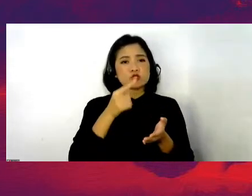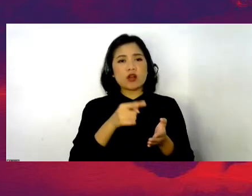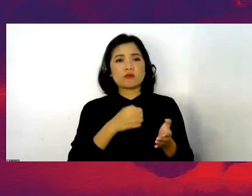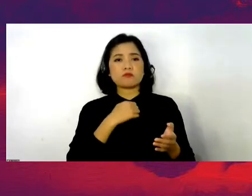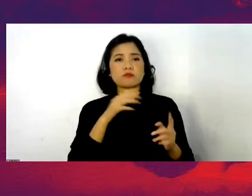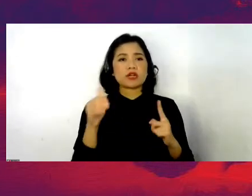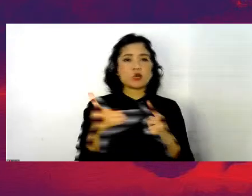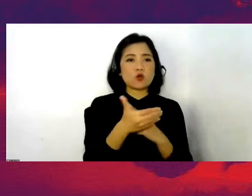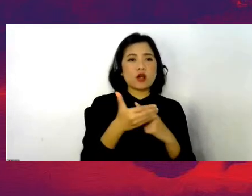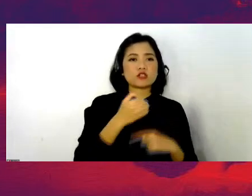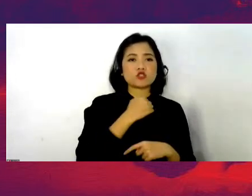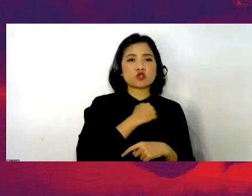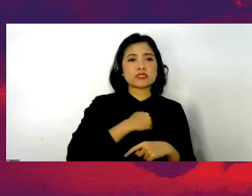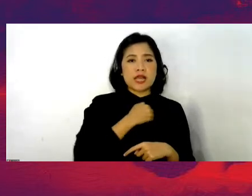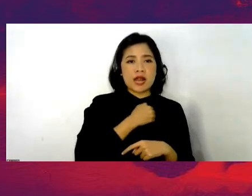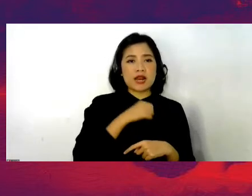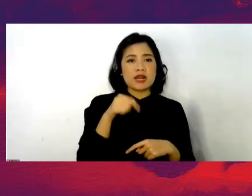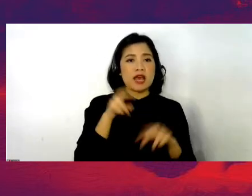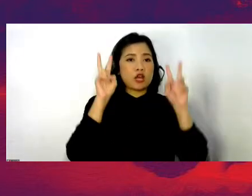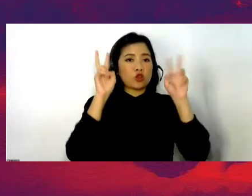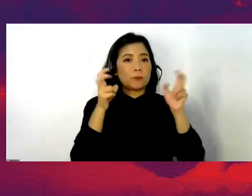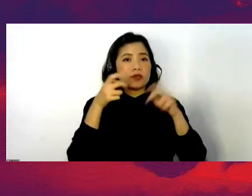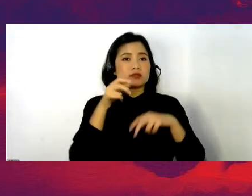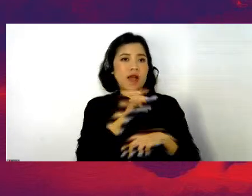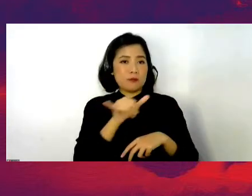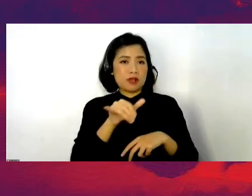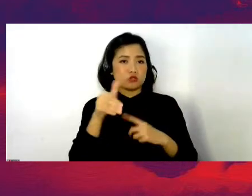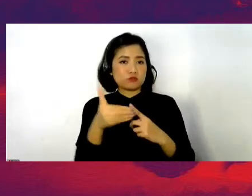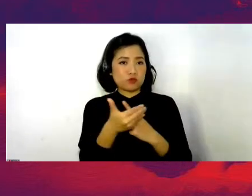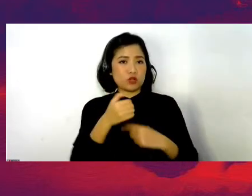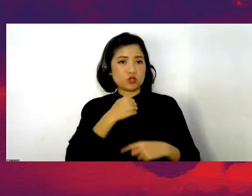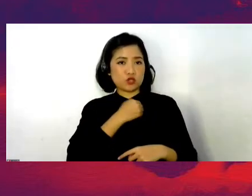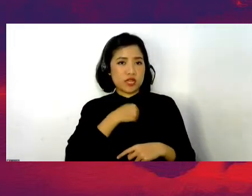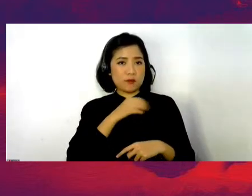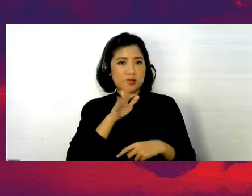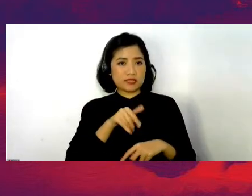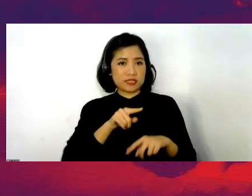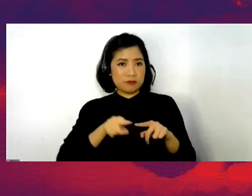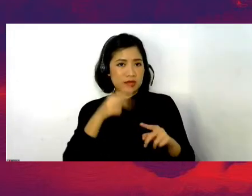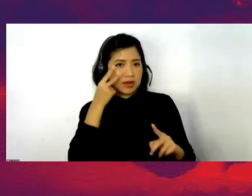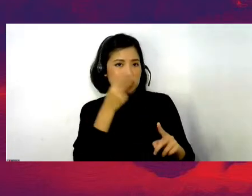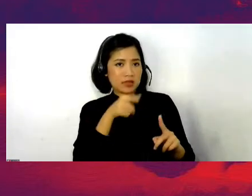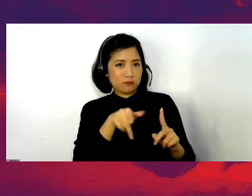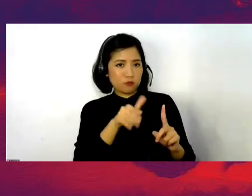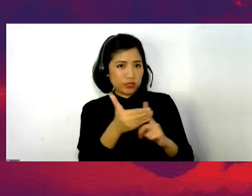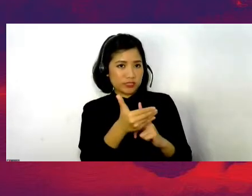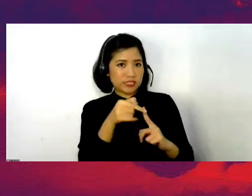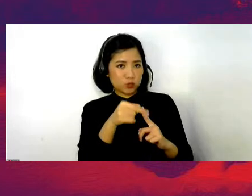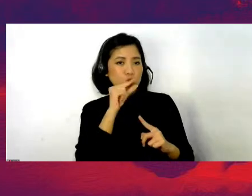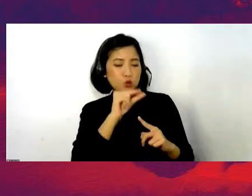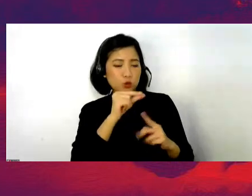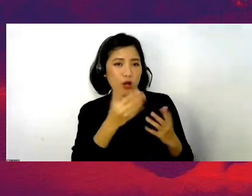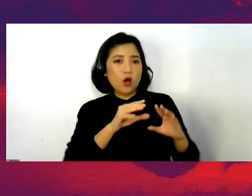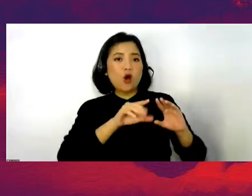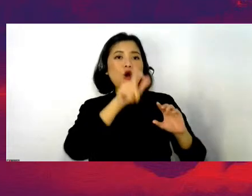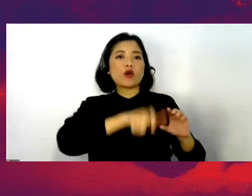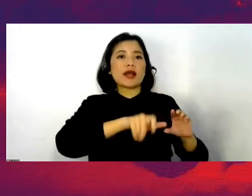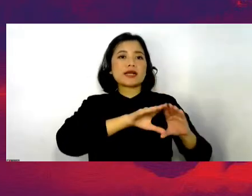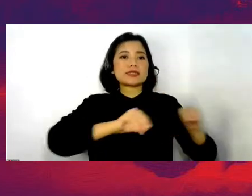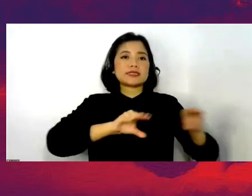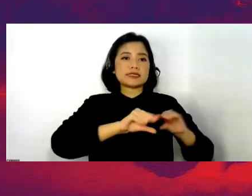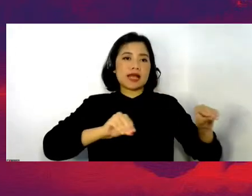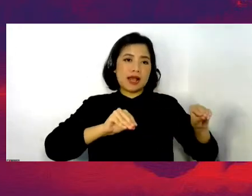The big topic is still social protection, but also at the same time, we're looking at protection into the workers. First time ever